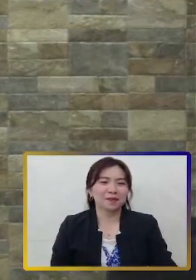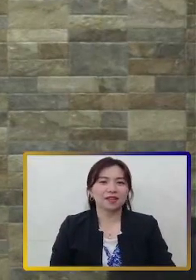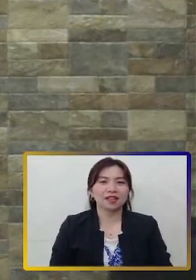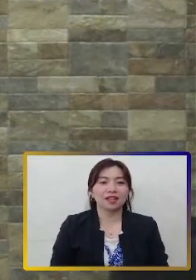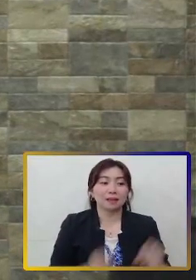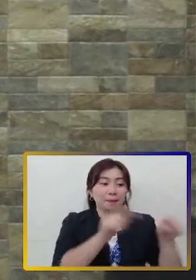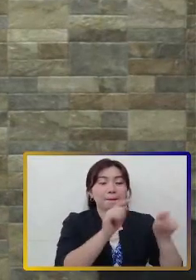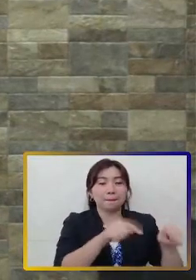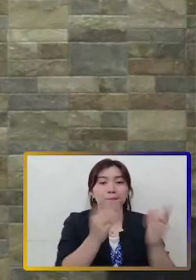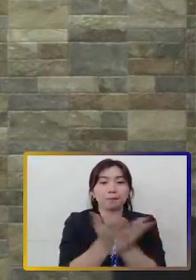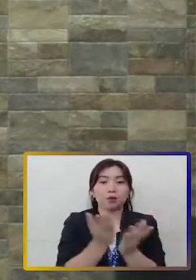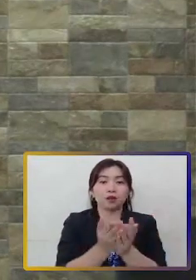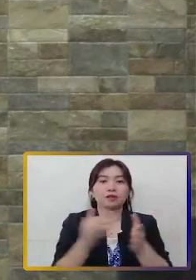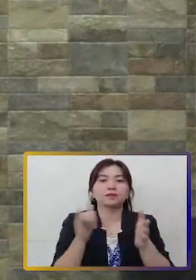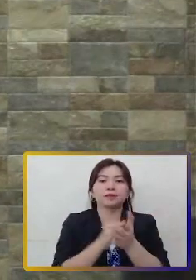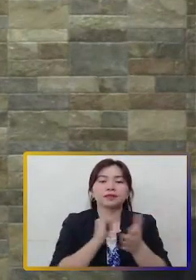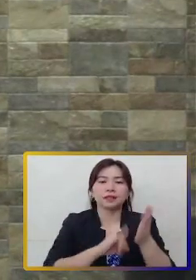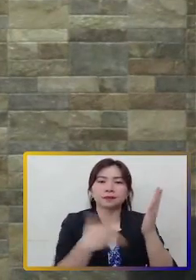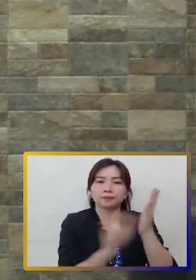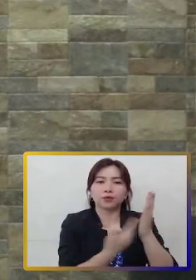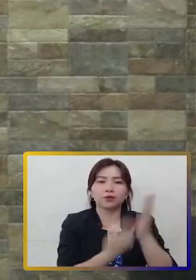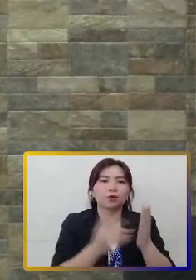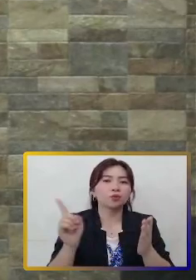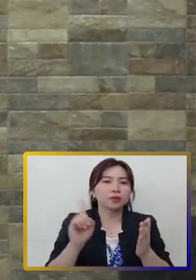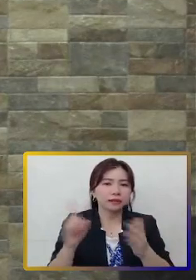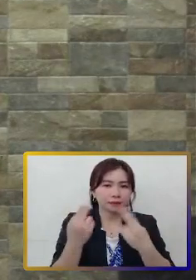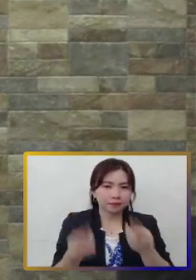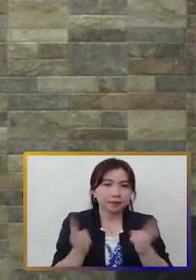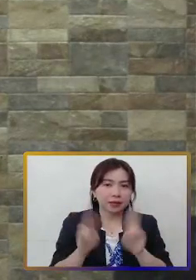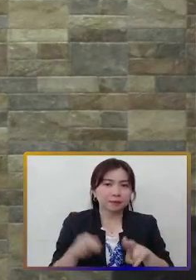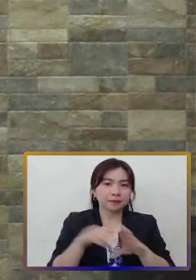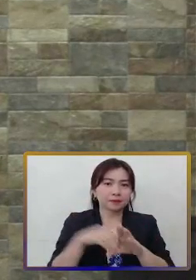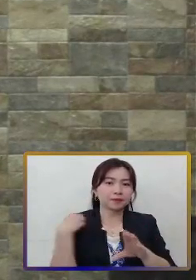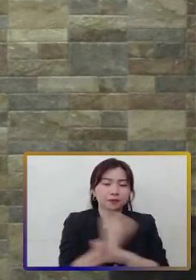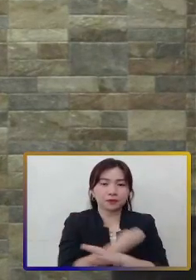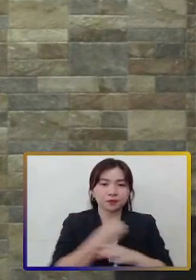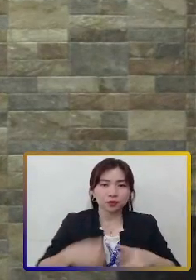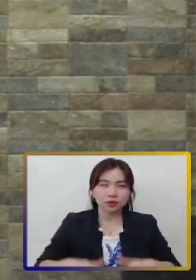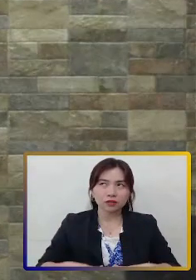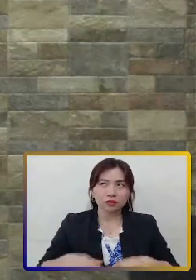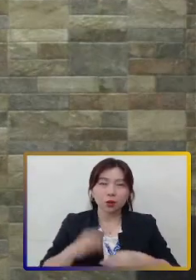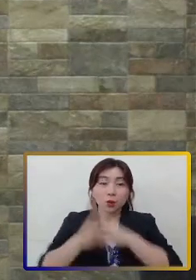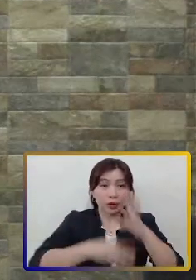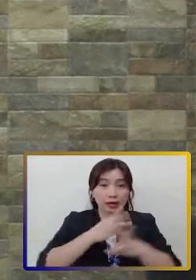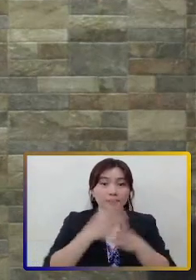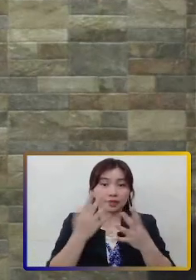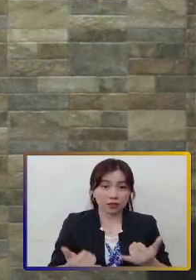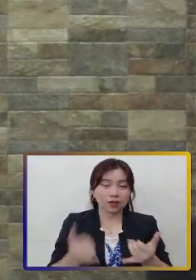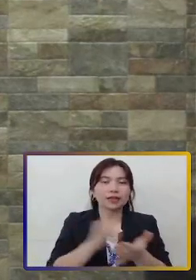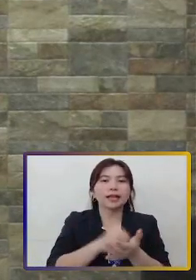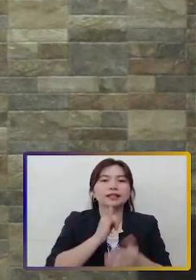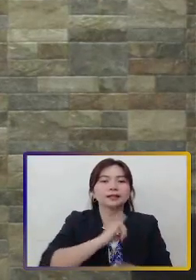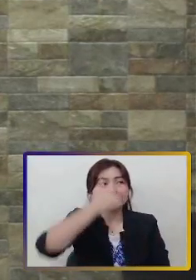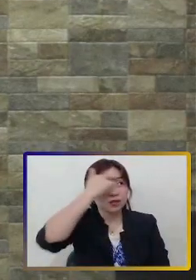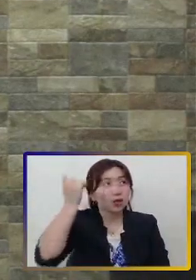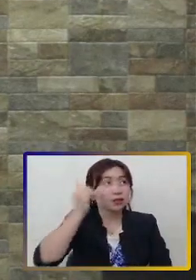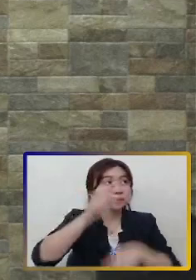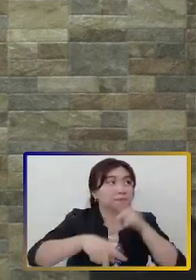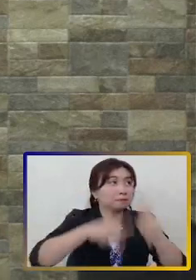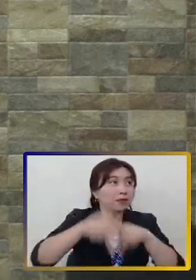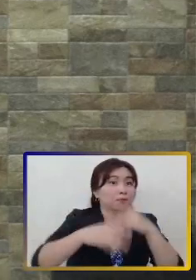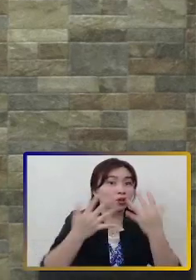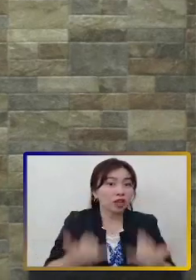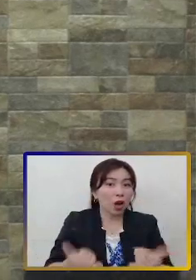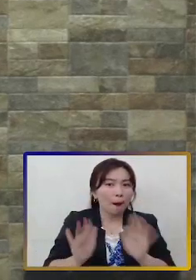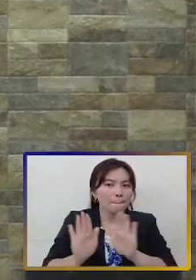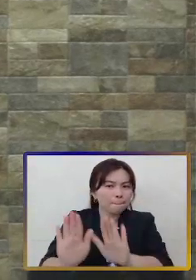kung ano po yung nangyayari sa panahon po natin ngayon yan po ay sa kadahilanan that it is being the people is being pushed